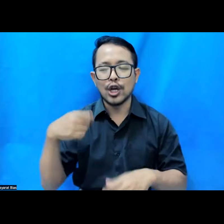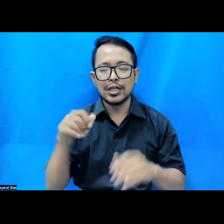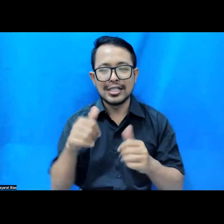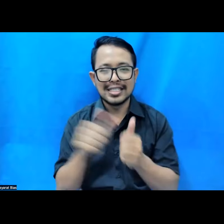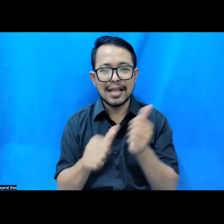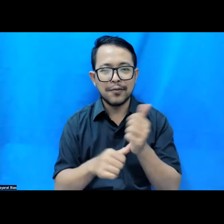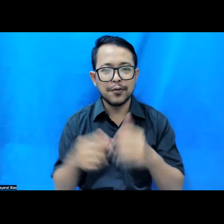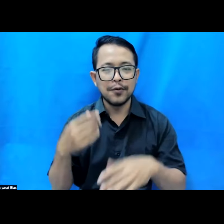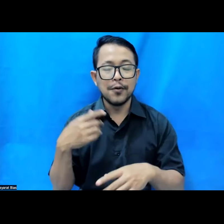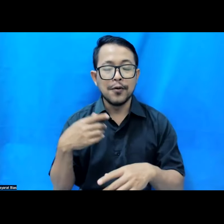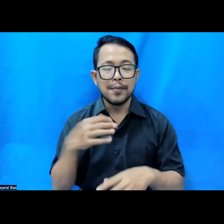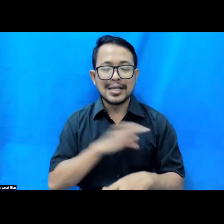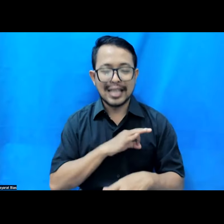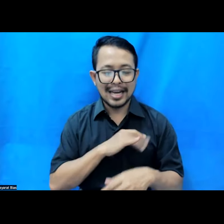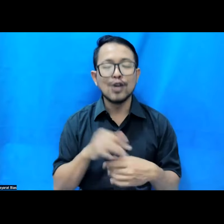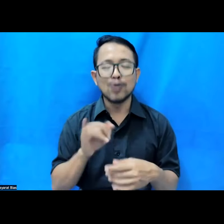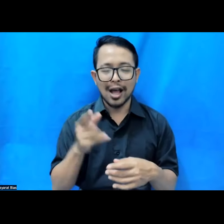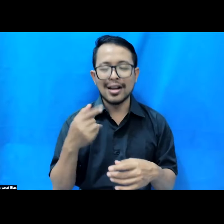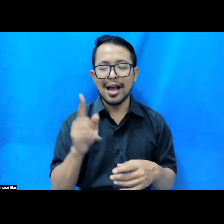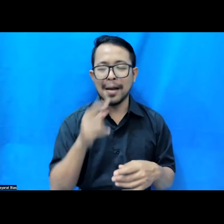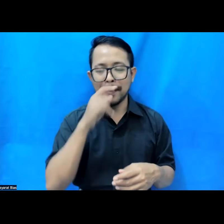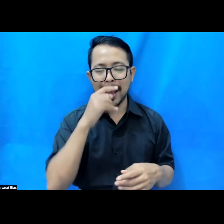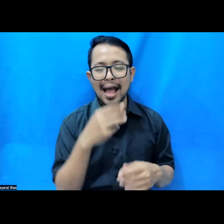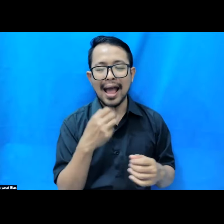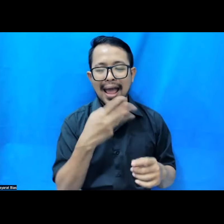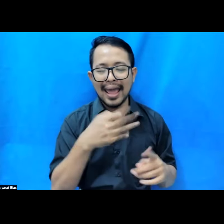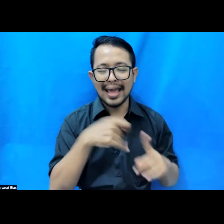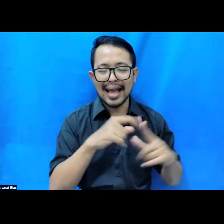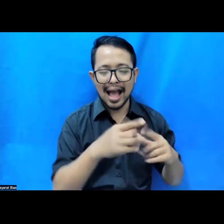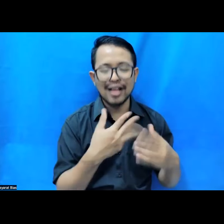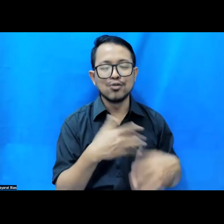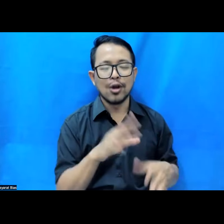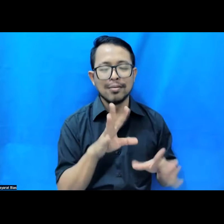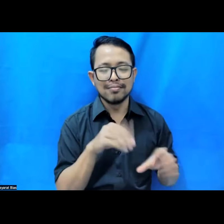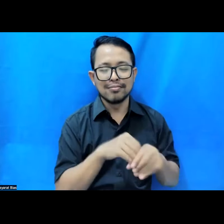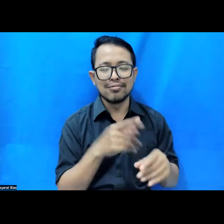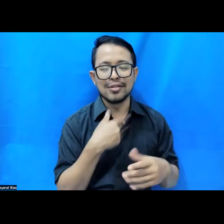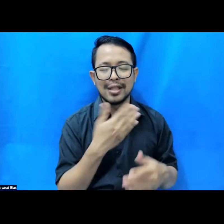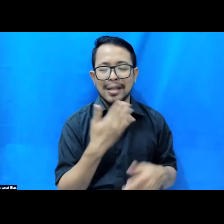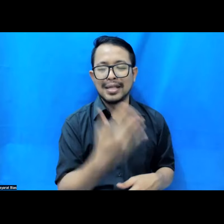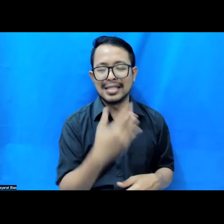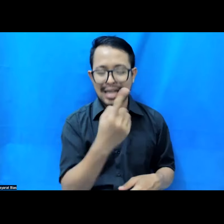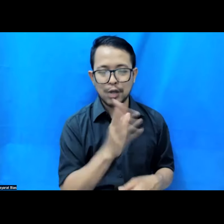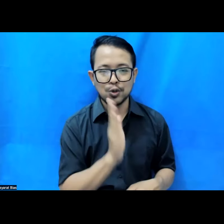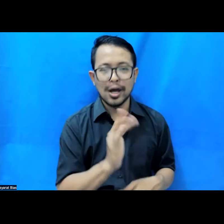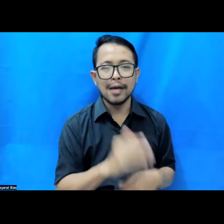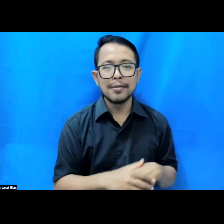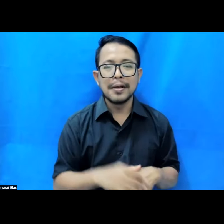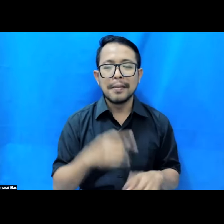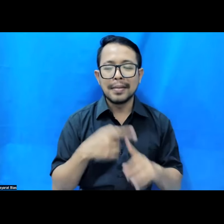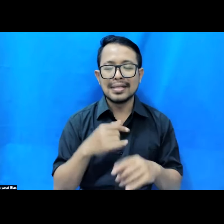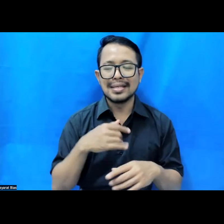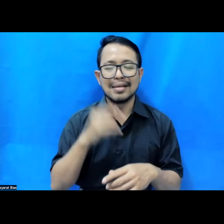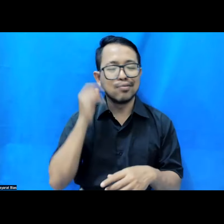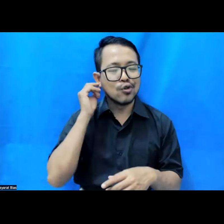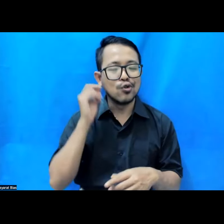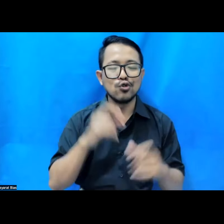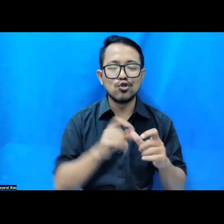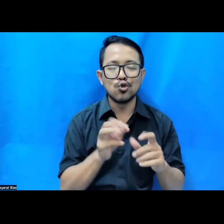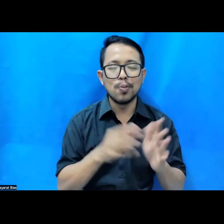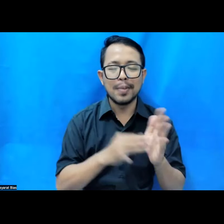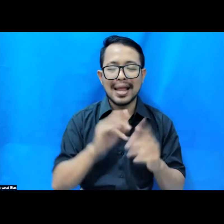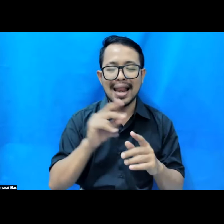the presidential office, who I also, Mas Eka, yeah, thank you for attending this event. Also our friends from